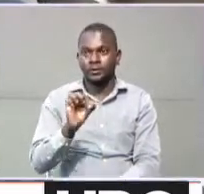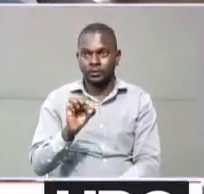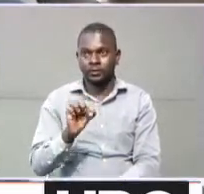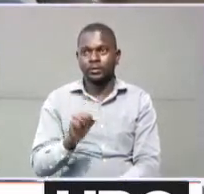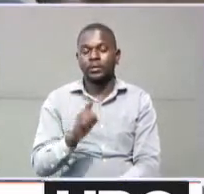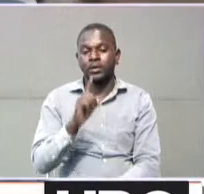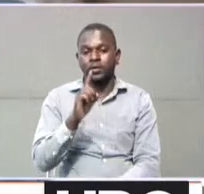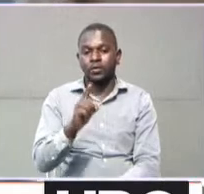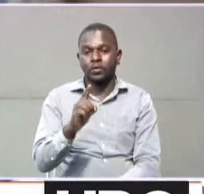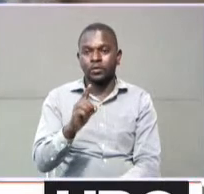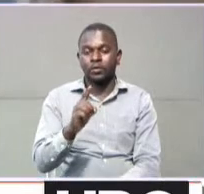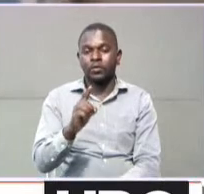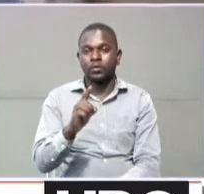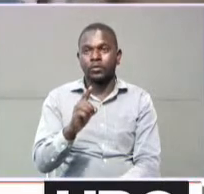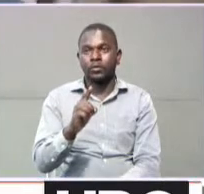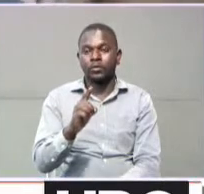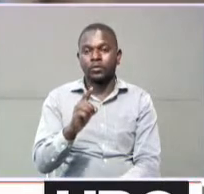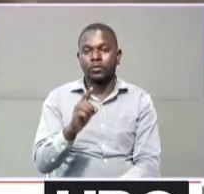1